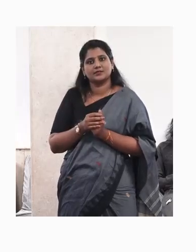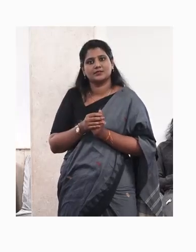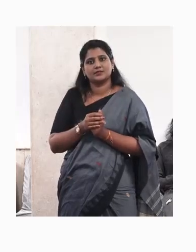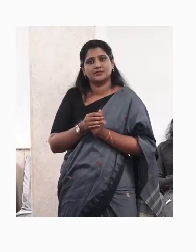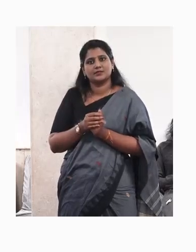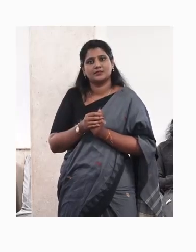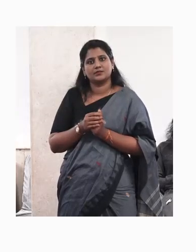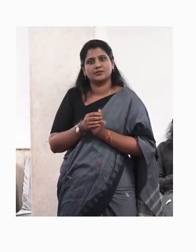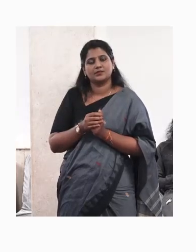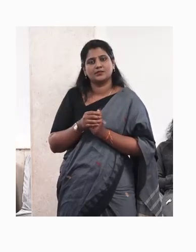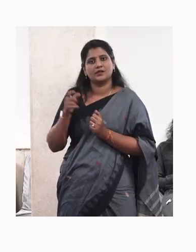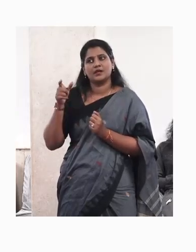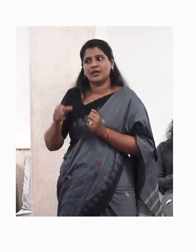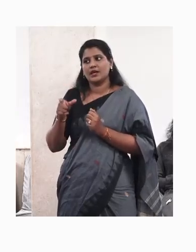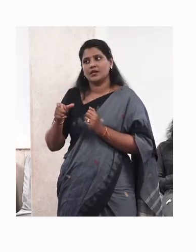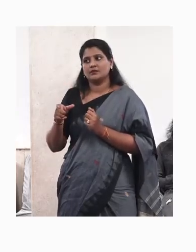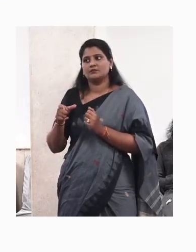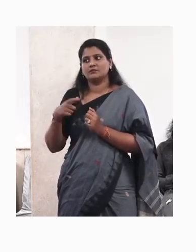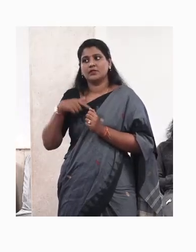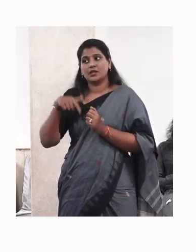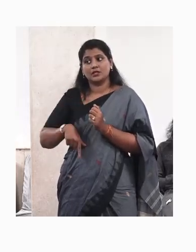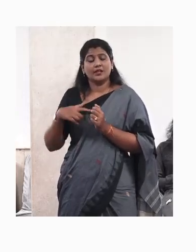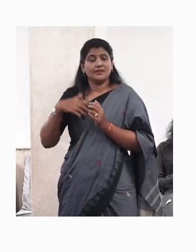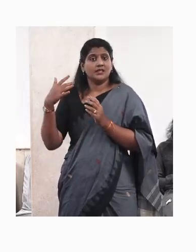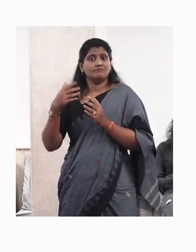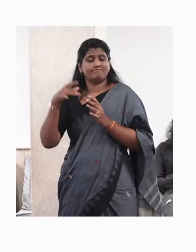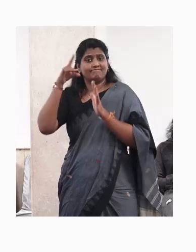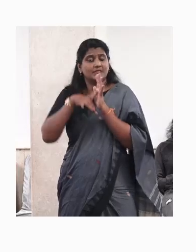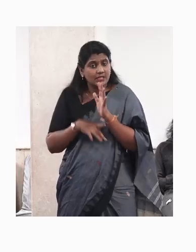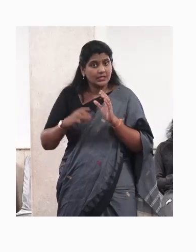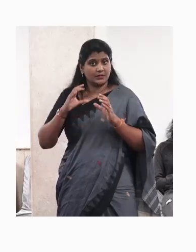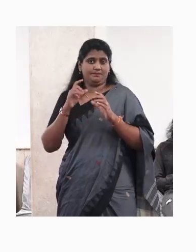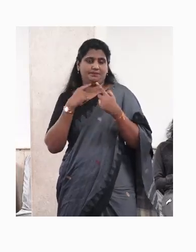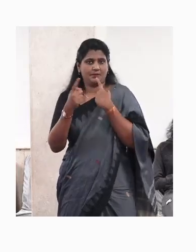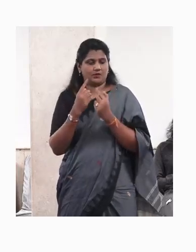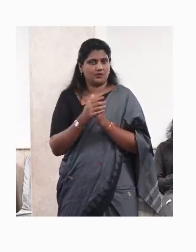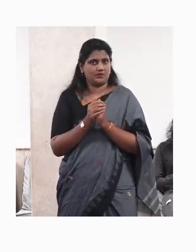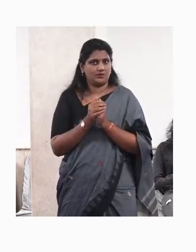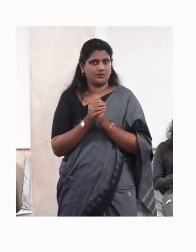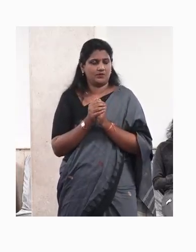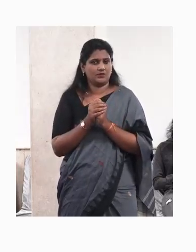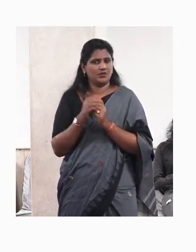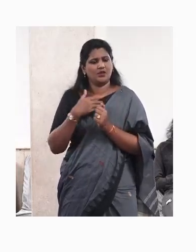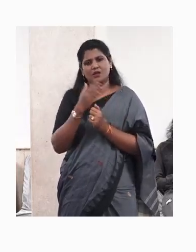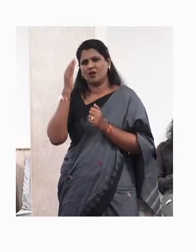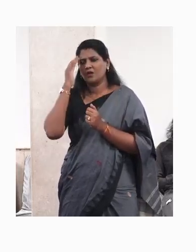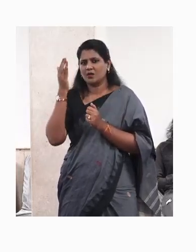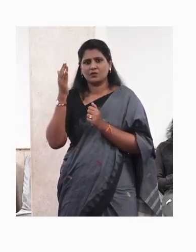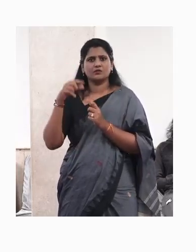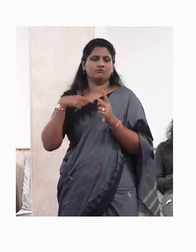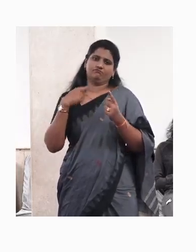of spurs conversation. So I think it can be, it's